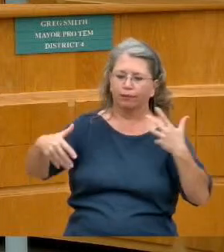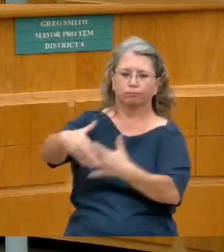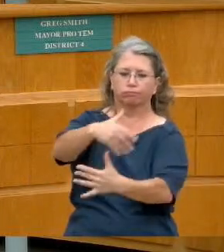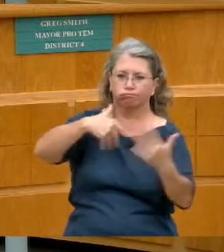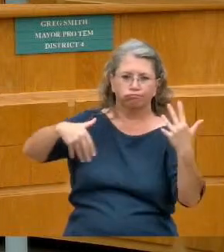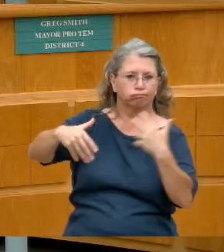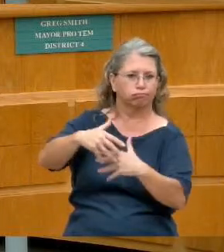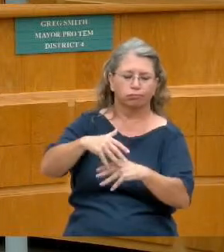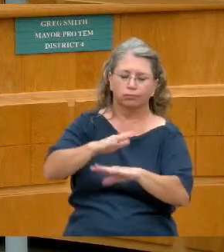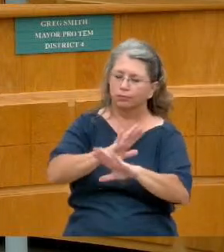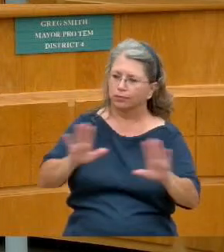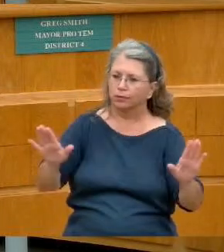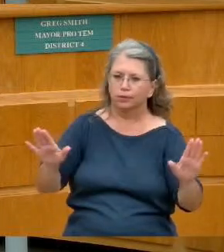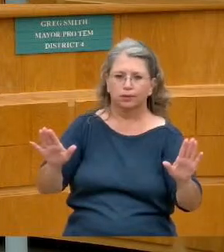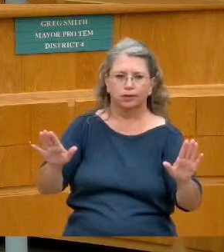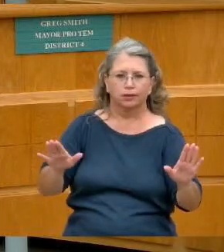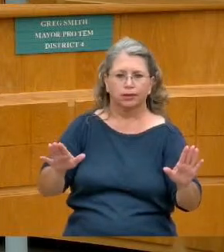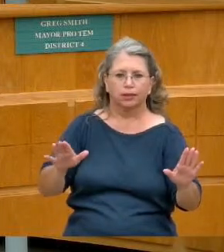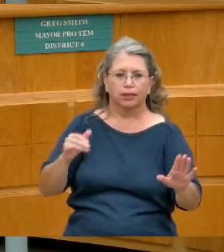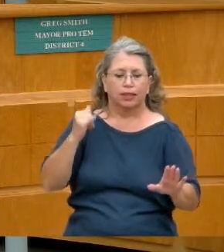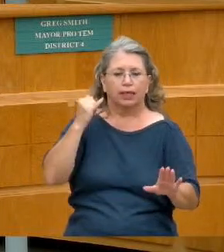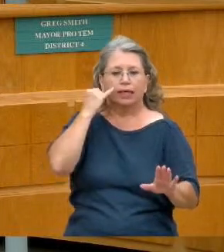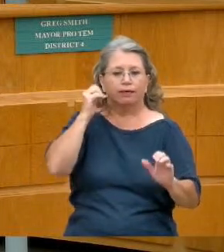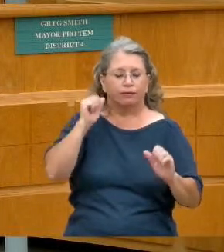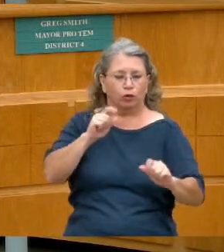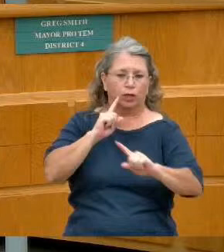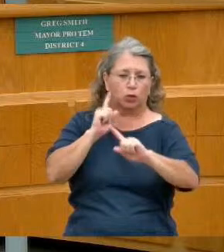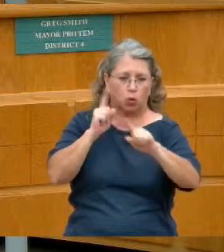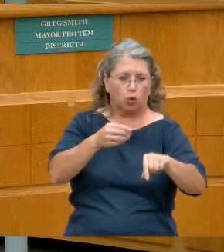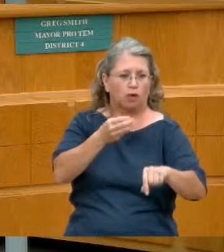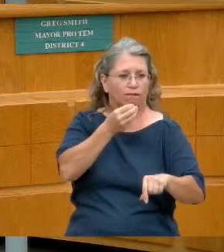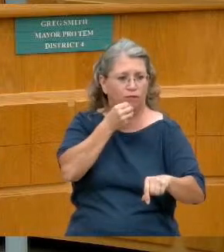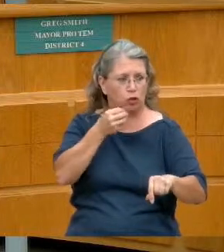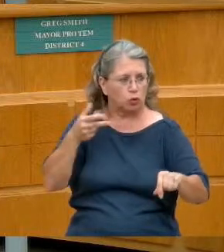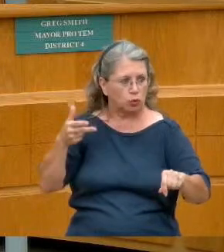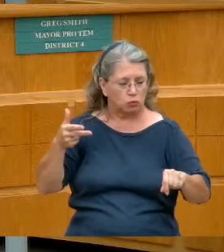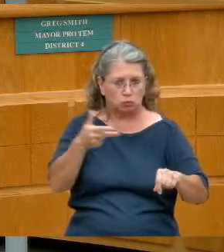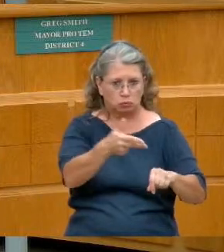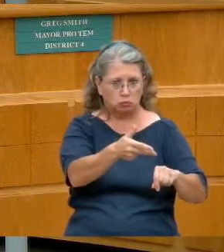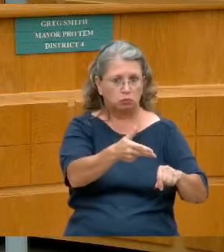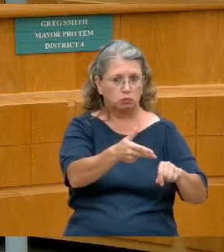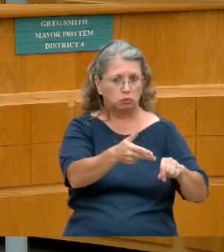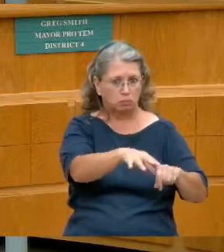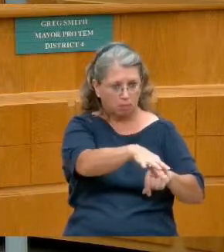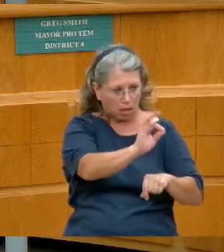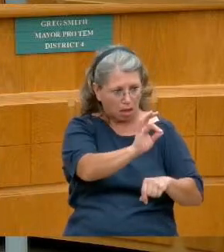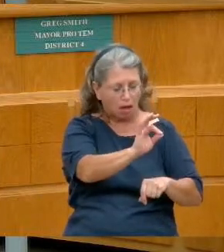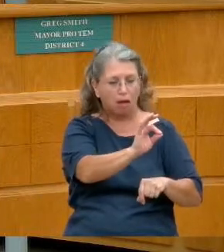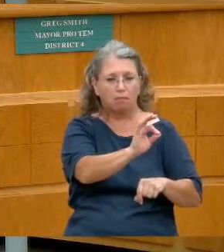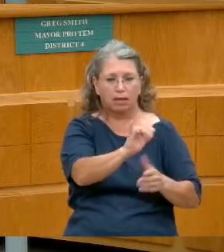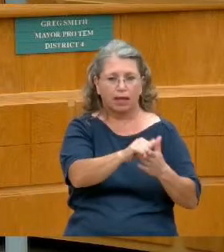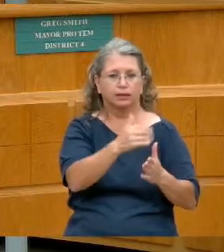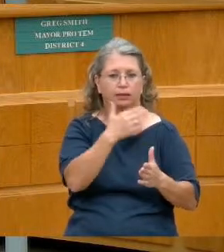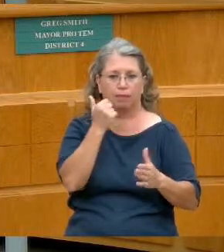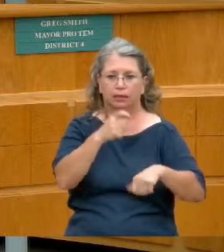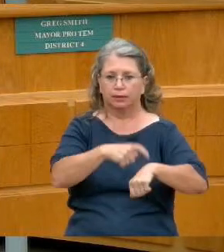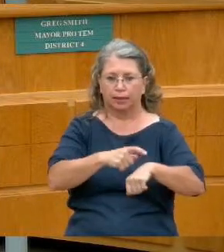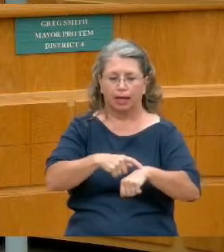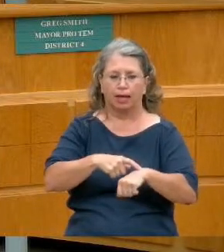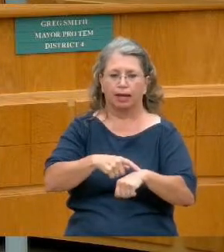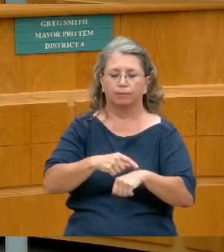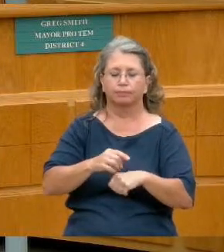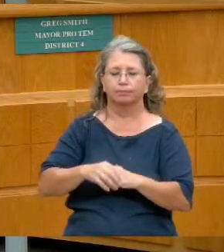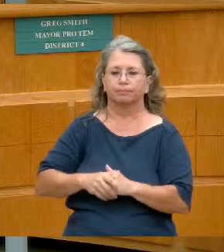general. And if you can do curbside and takeout, this would be the time to try that.